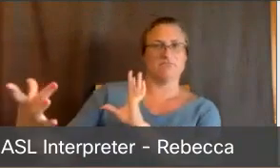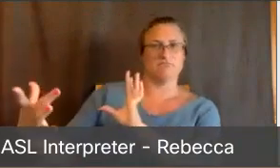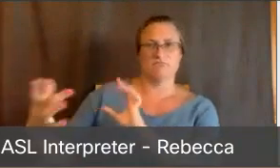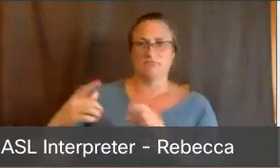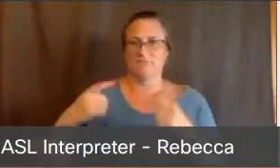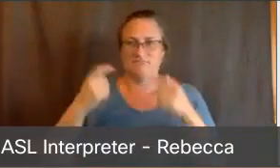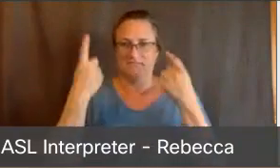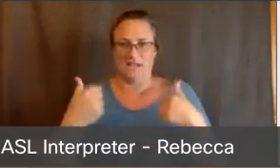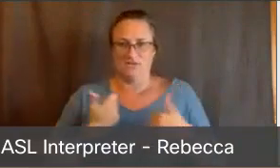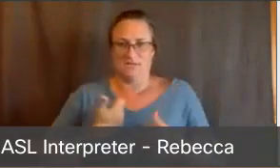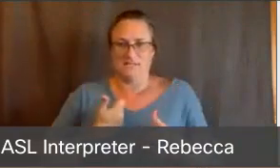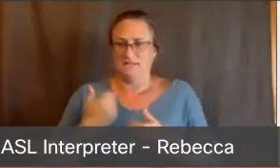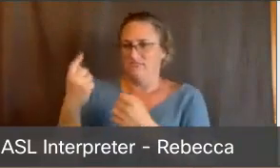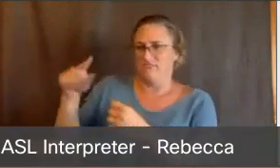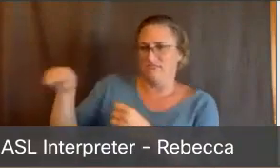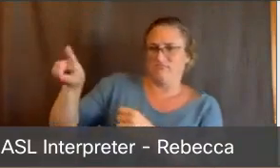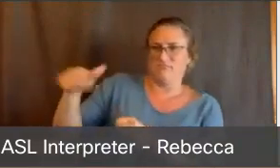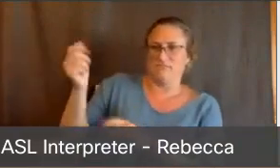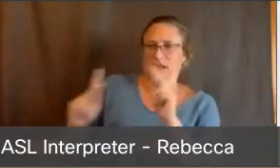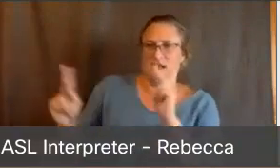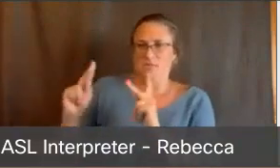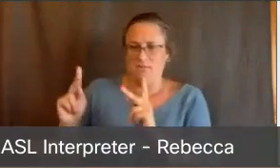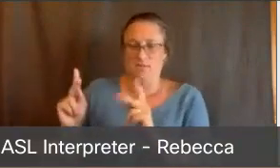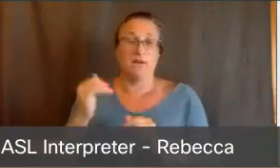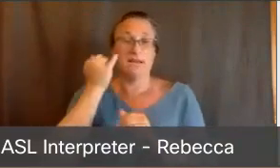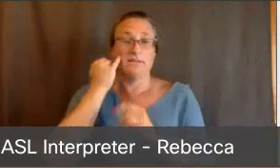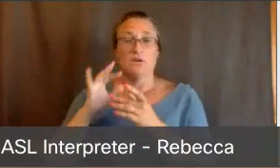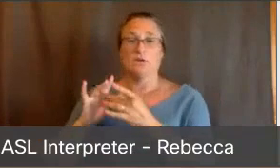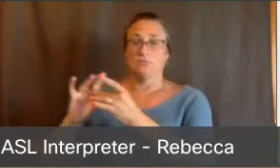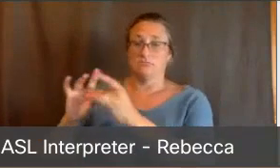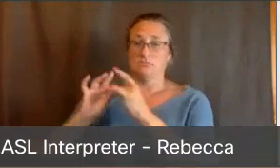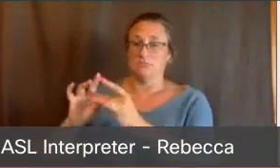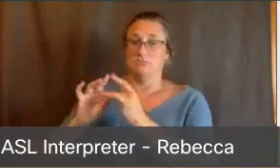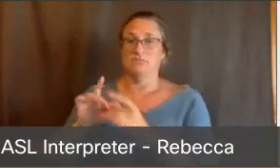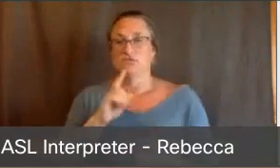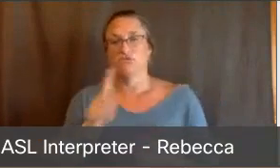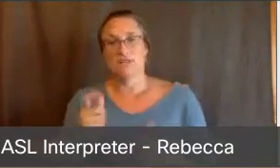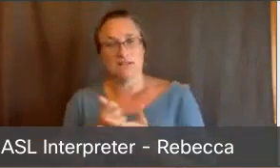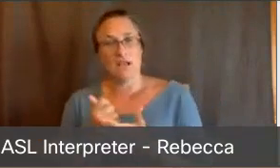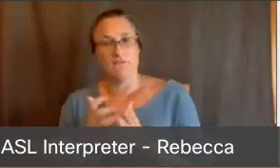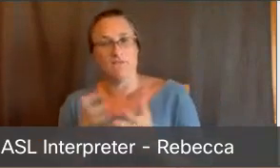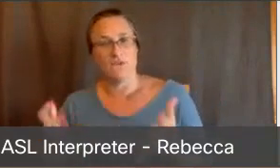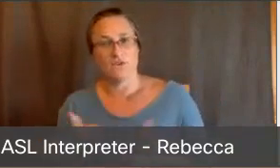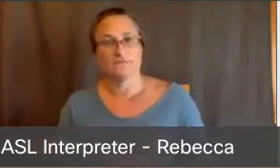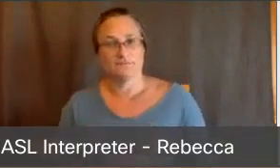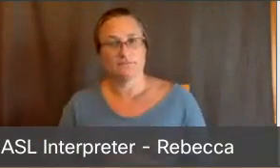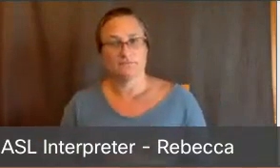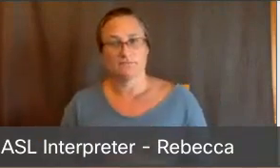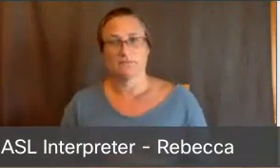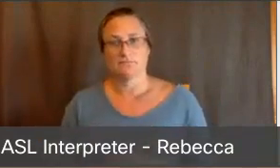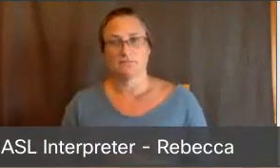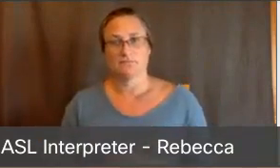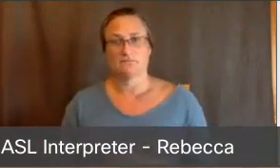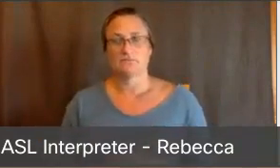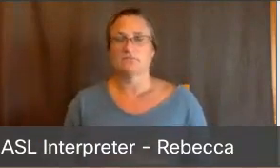other people. And so making connection intentionally can be really powerful. And I think that that's also true for